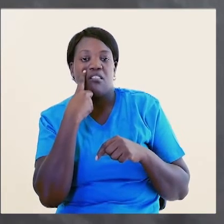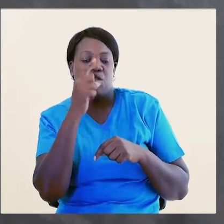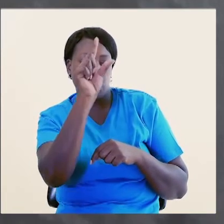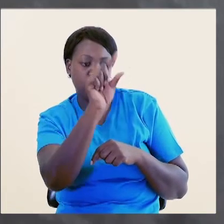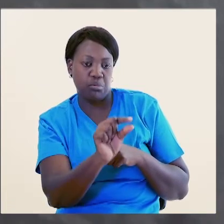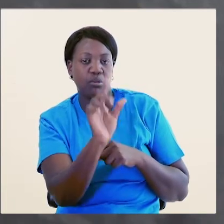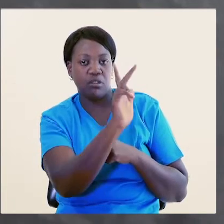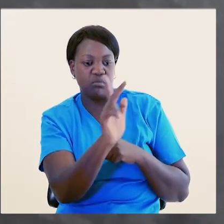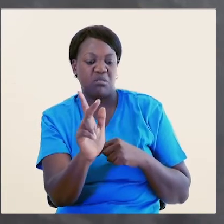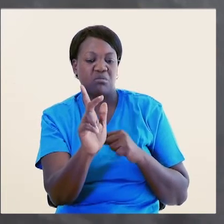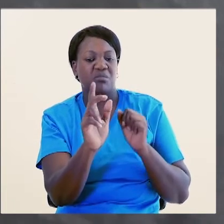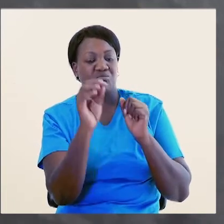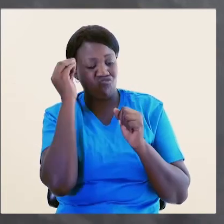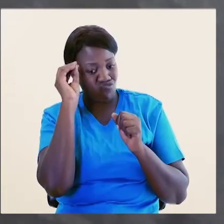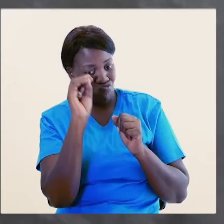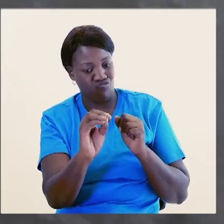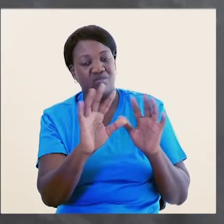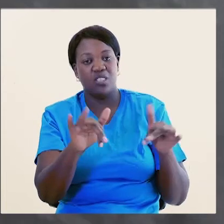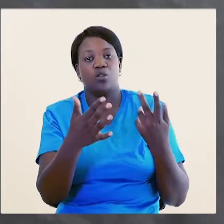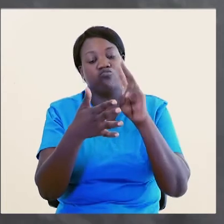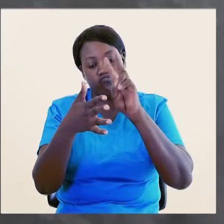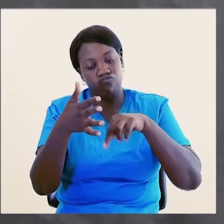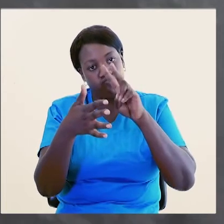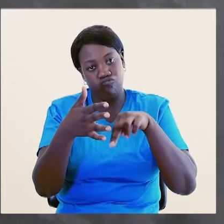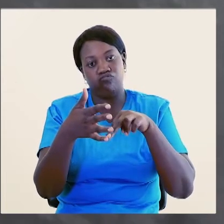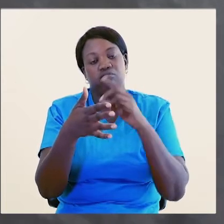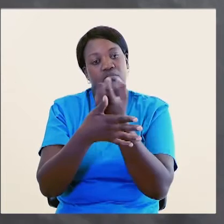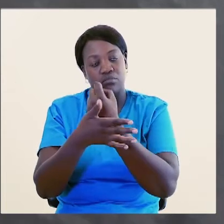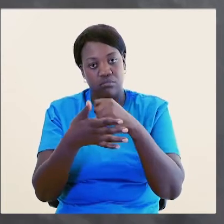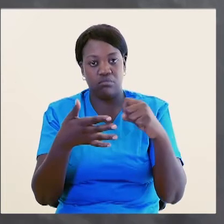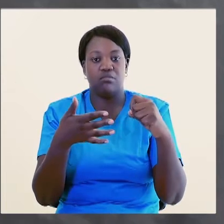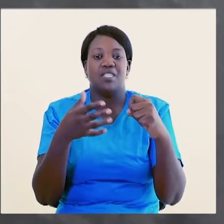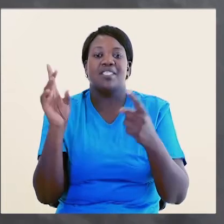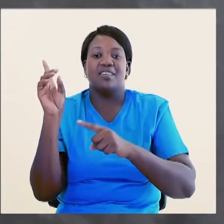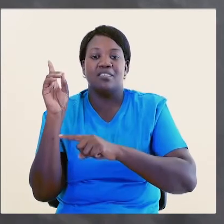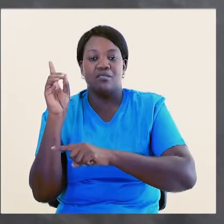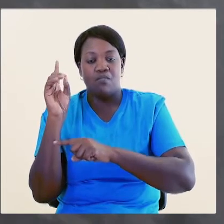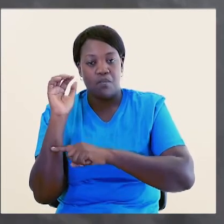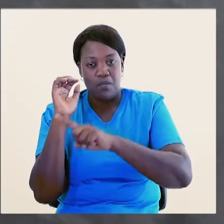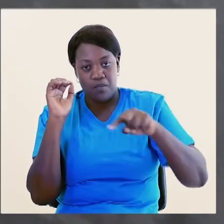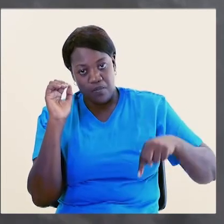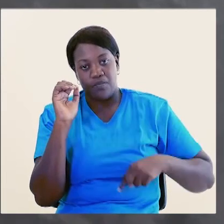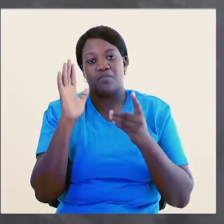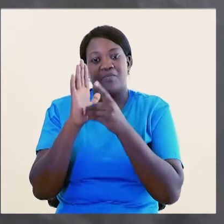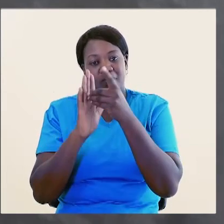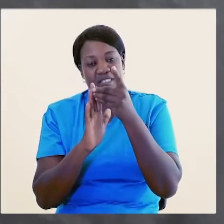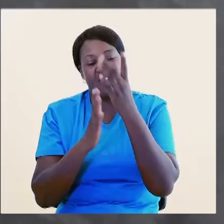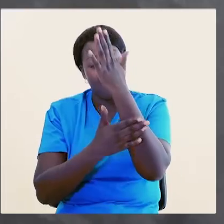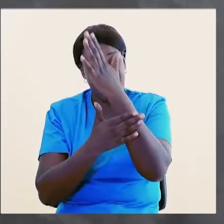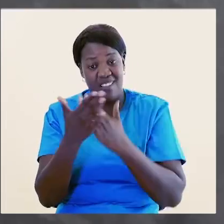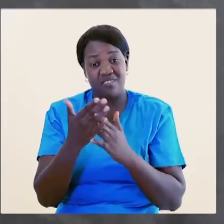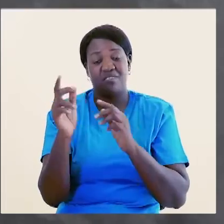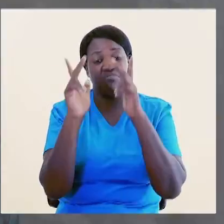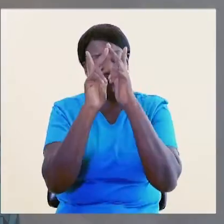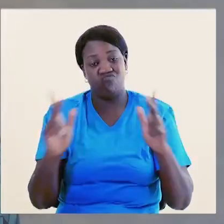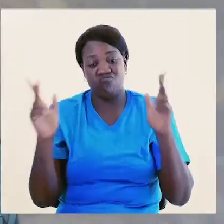rates of illiteracy than Uganda, a developing African country where more than half of the population cannot